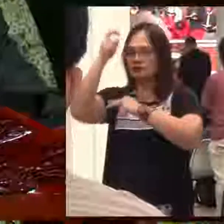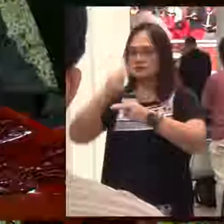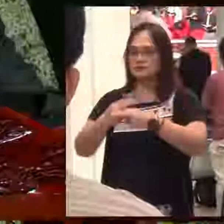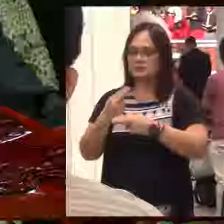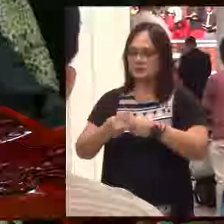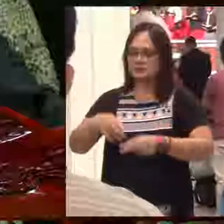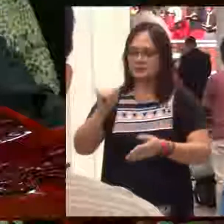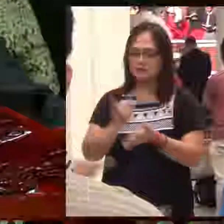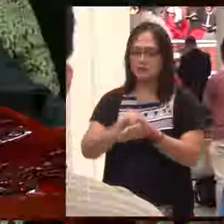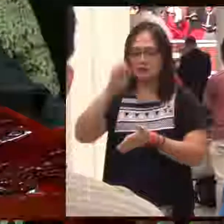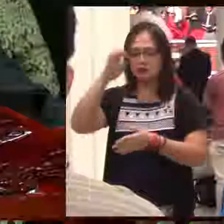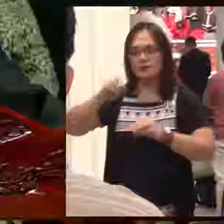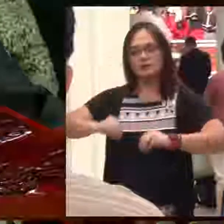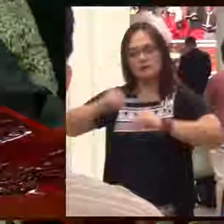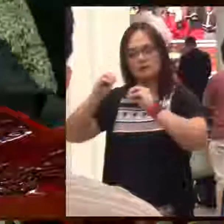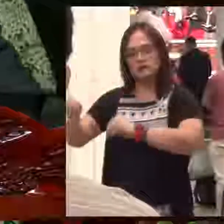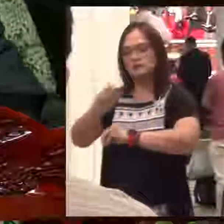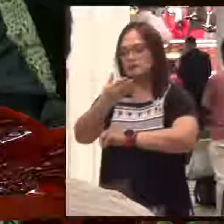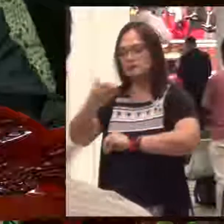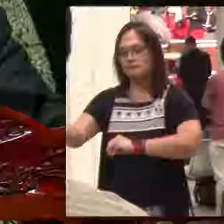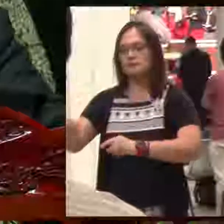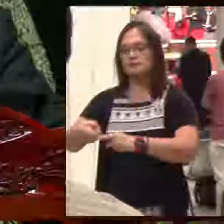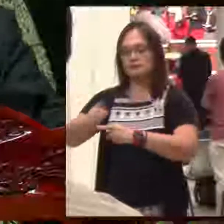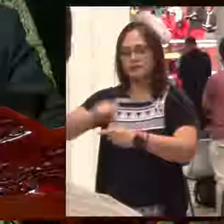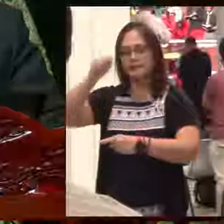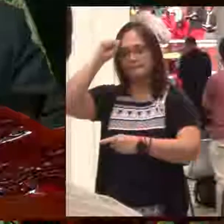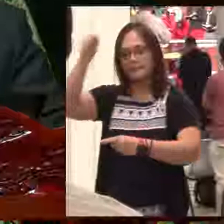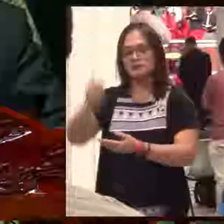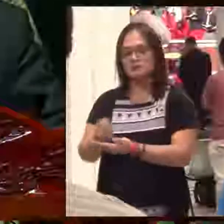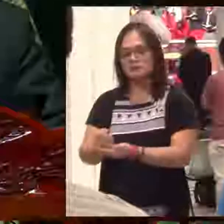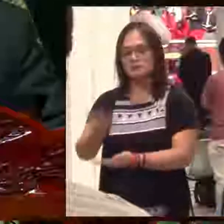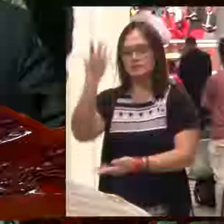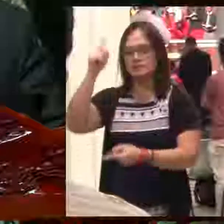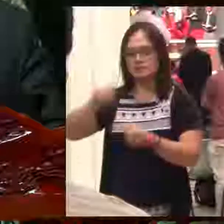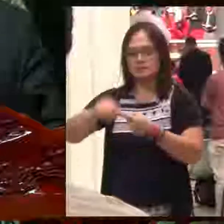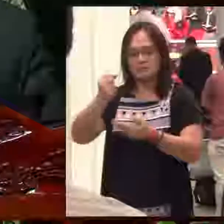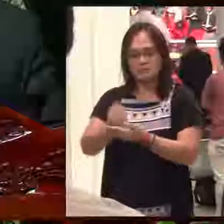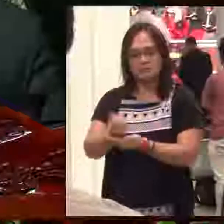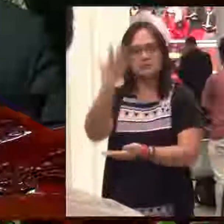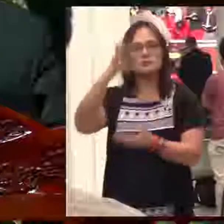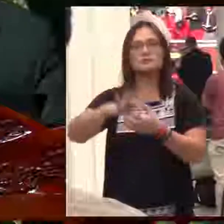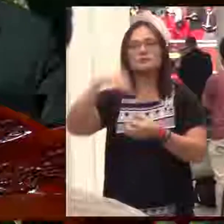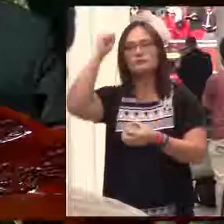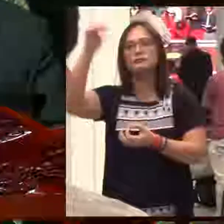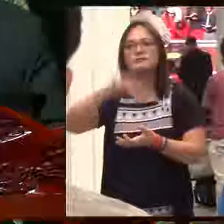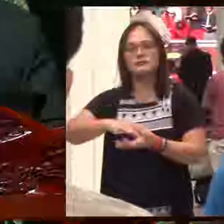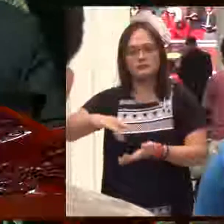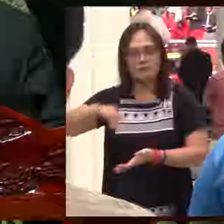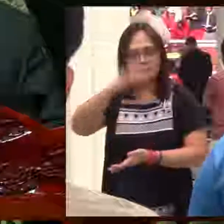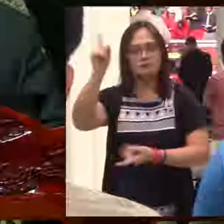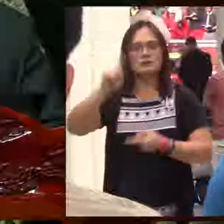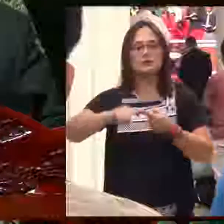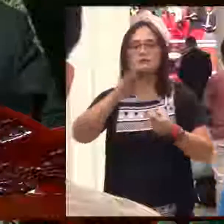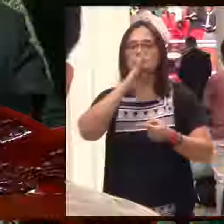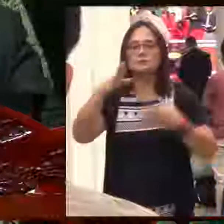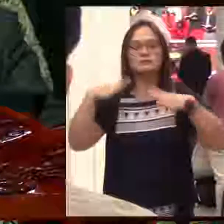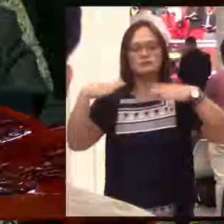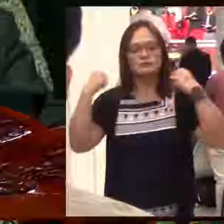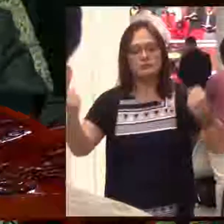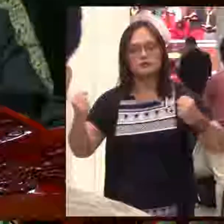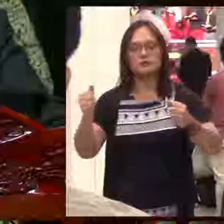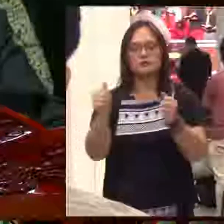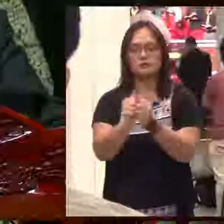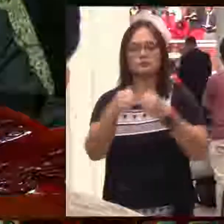grant you, according to his riches, to the riches of his glory, to be strengthened with